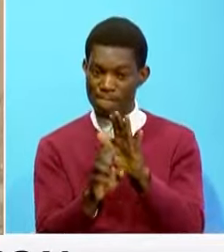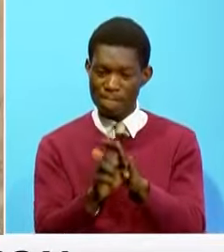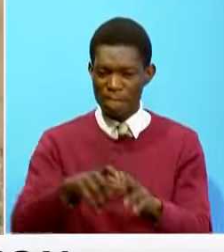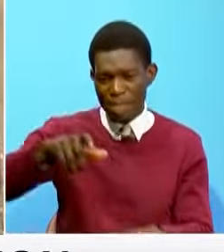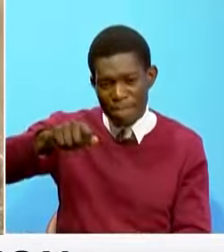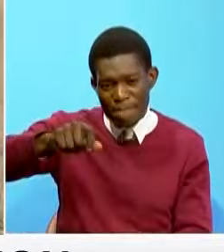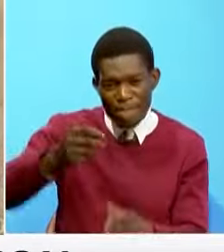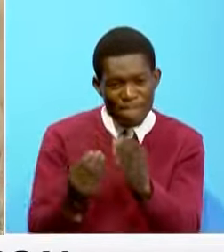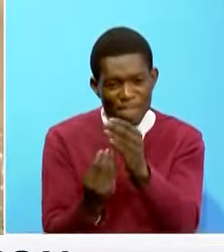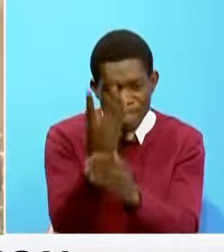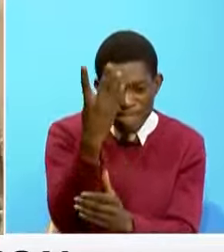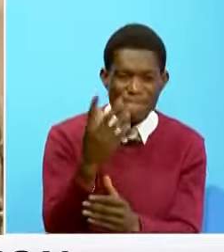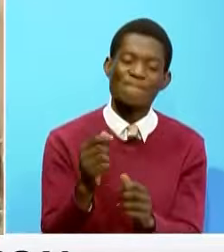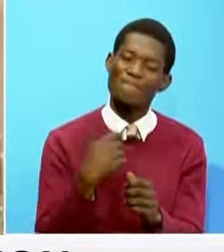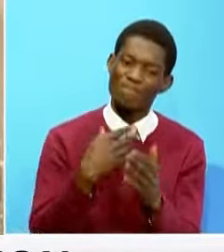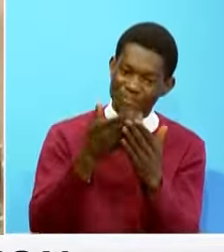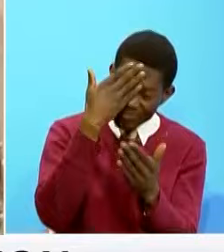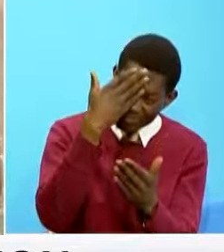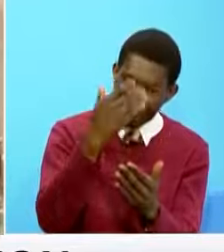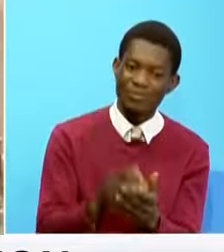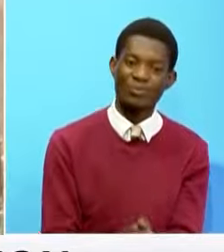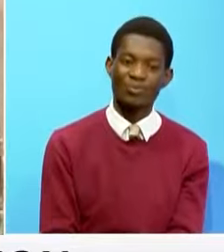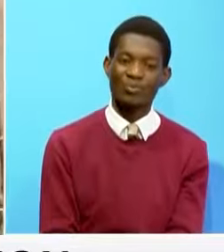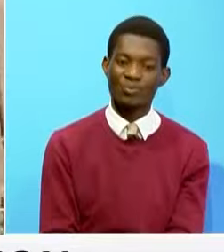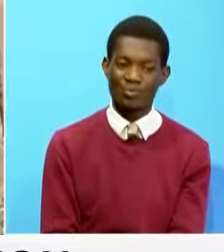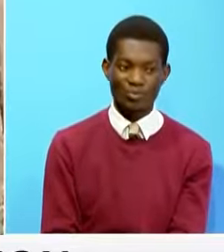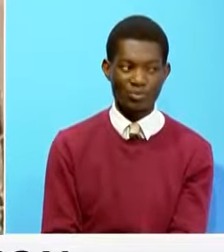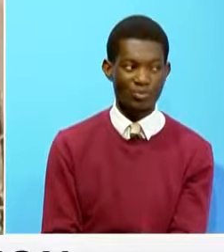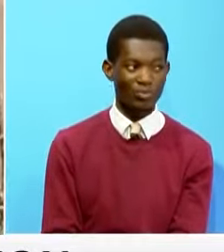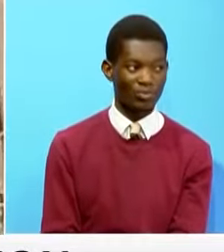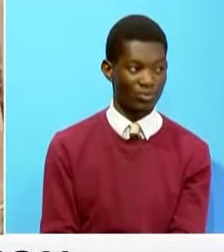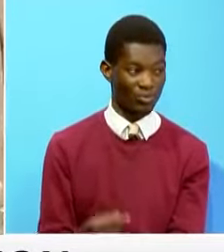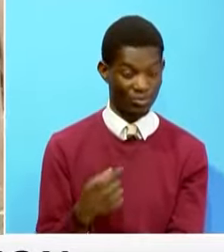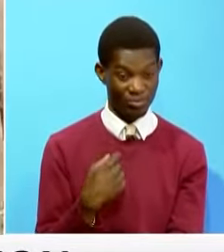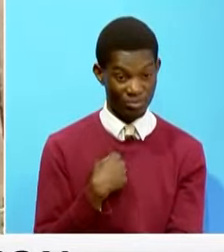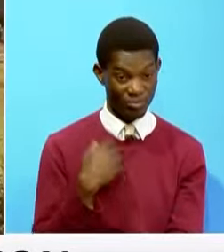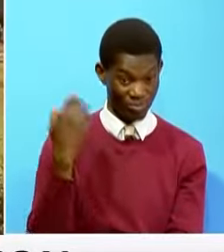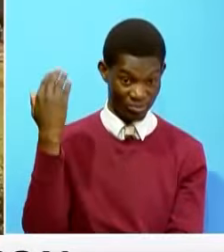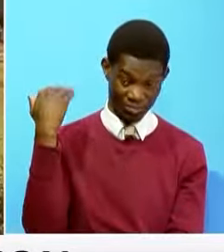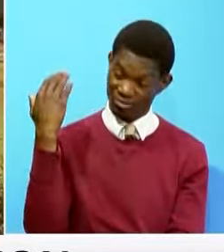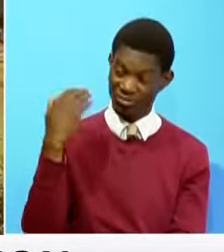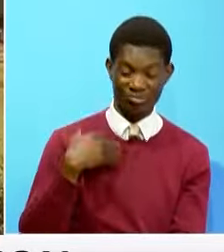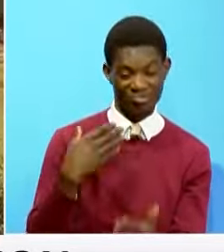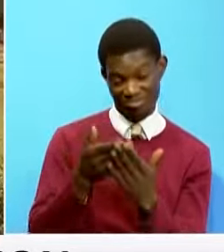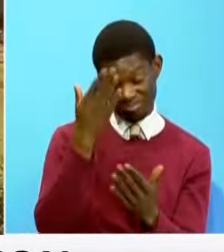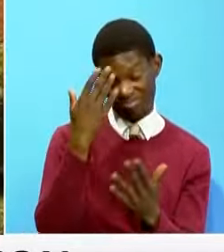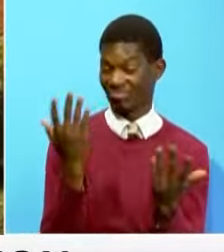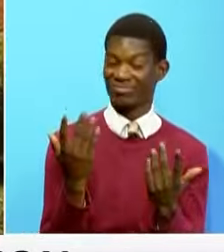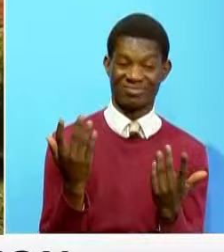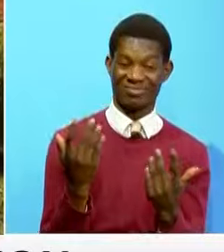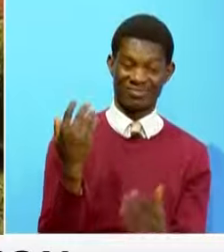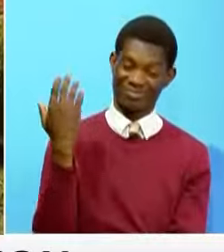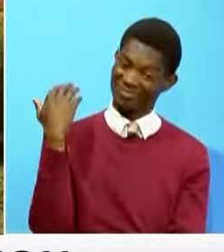pimpua, and so many things. Yes. And to compare that time when I was outside. The training institution